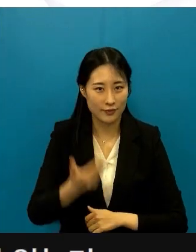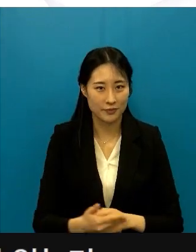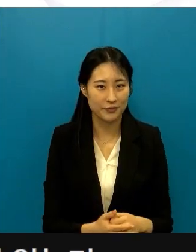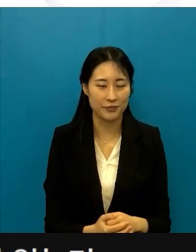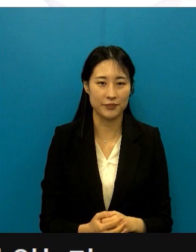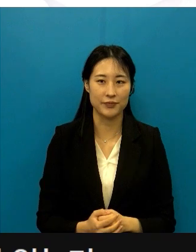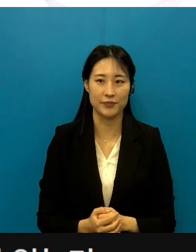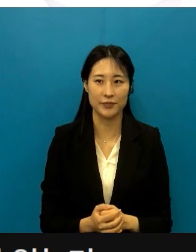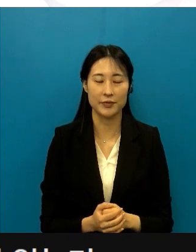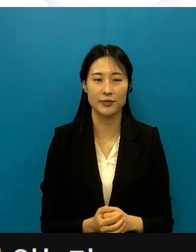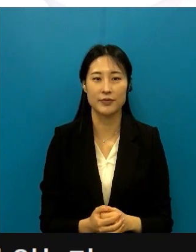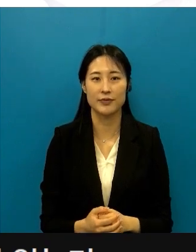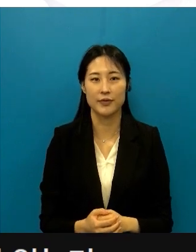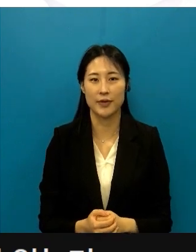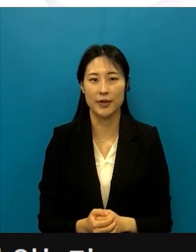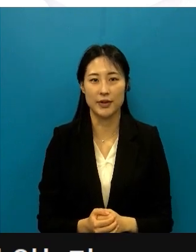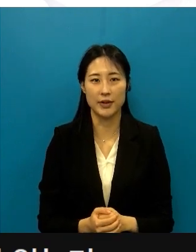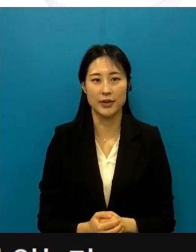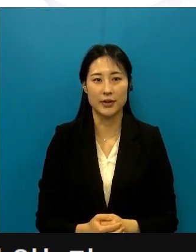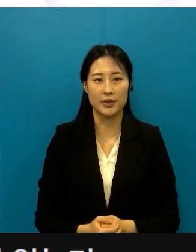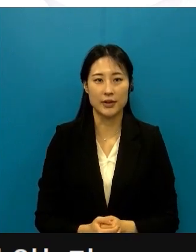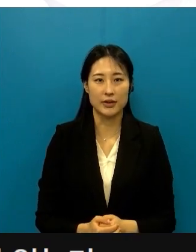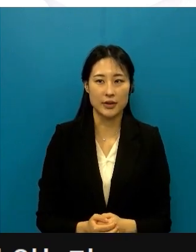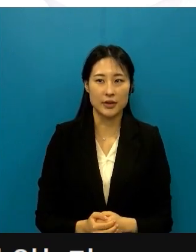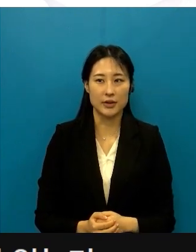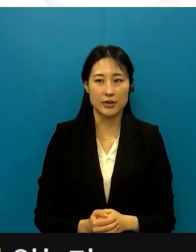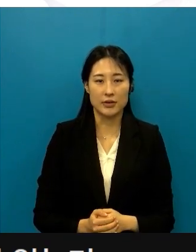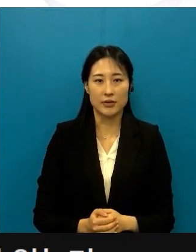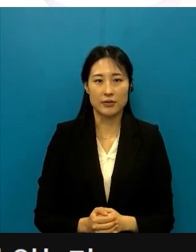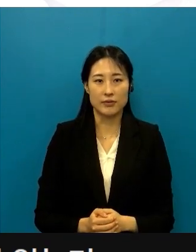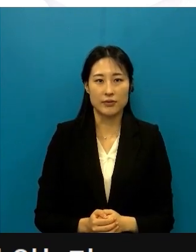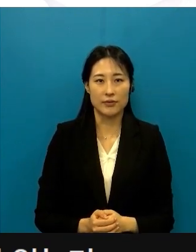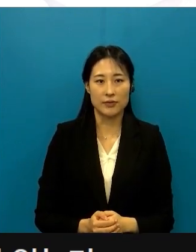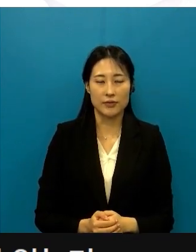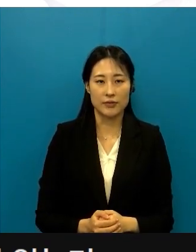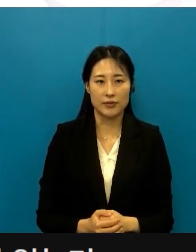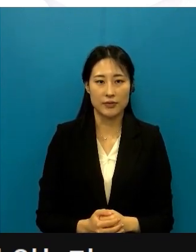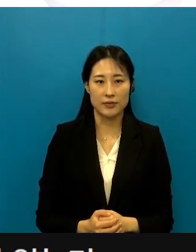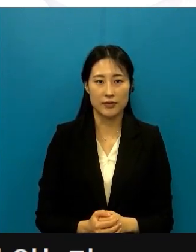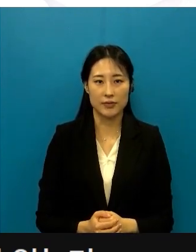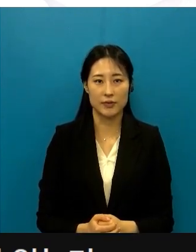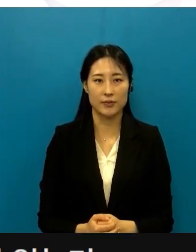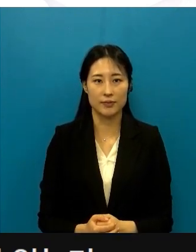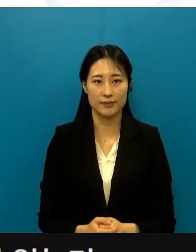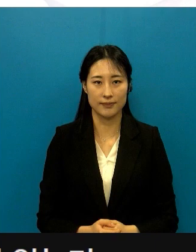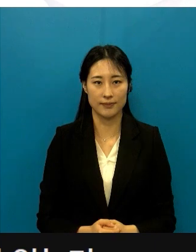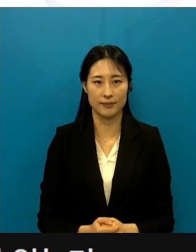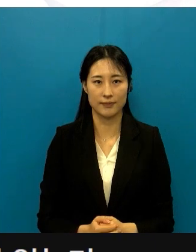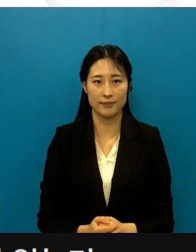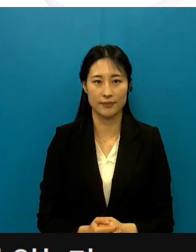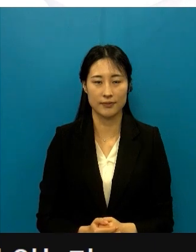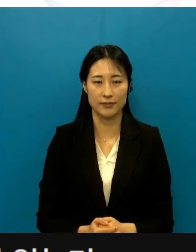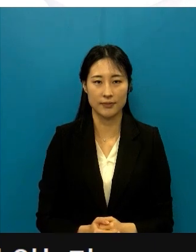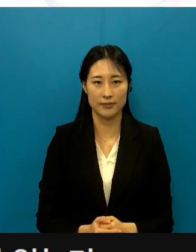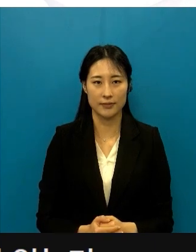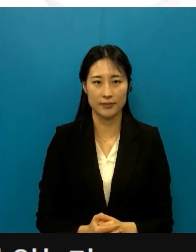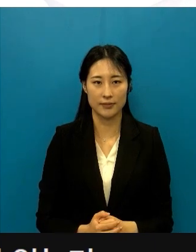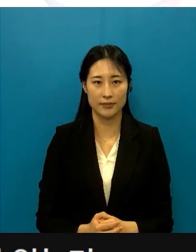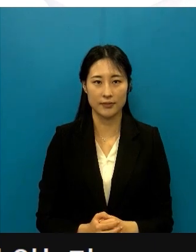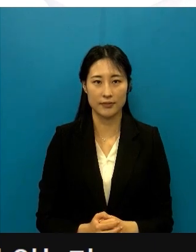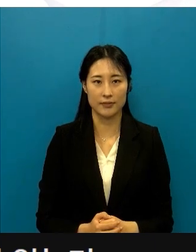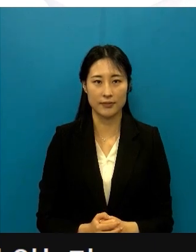Okay, so as I said, under the European Convention of Human